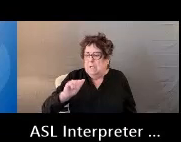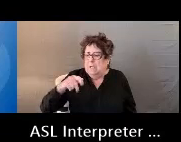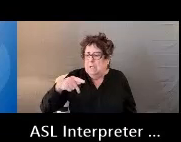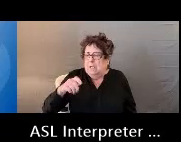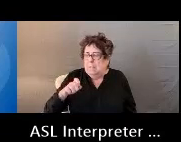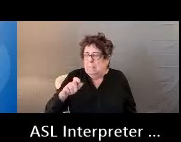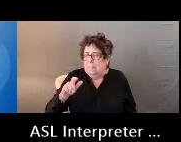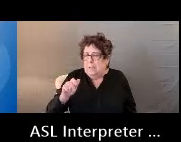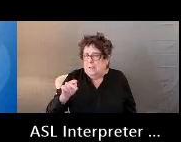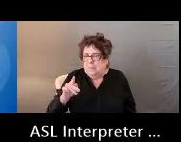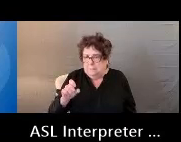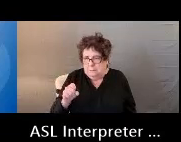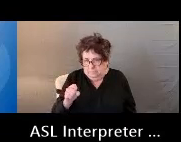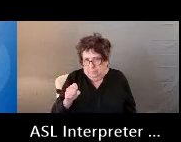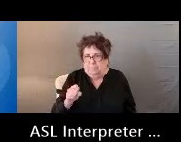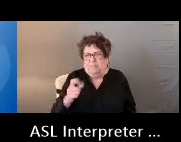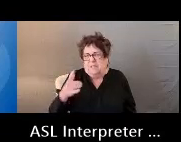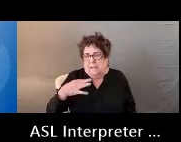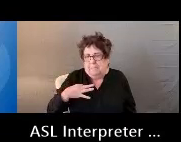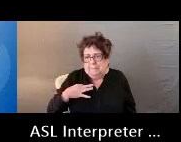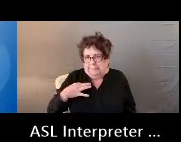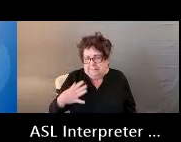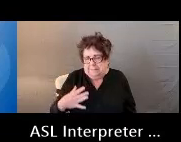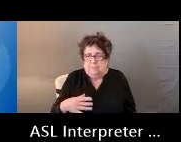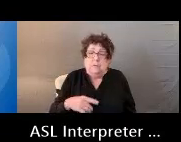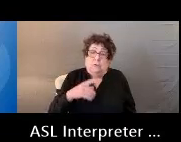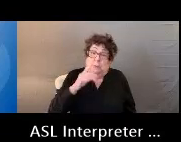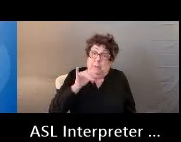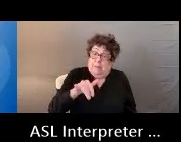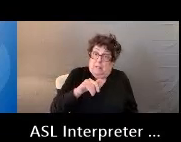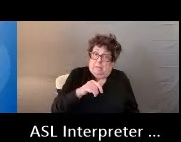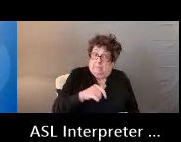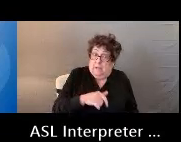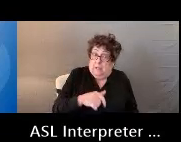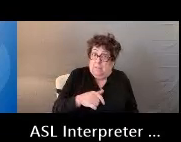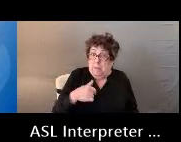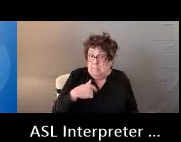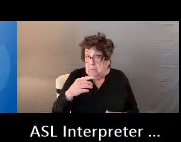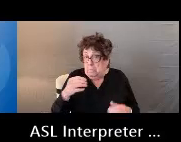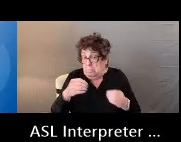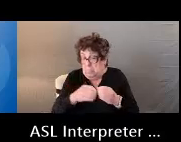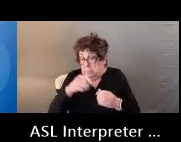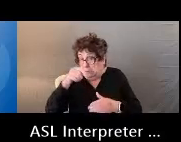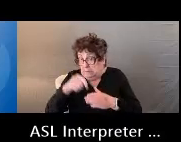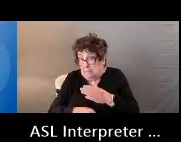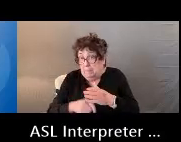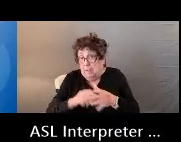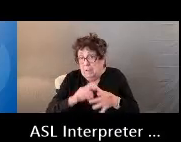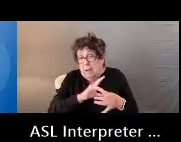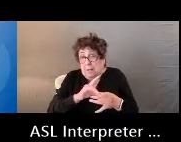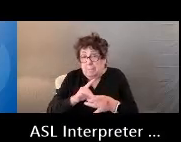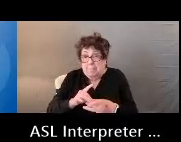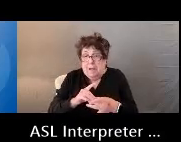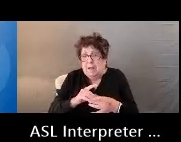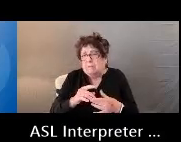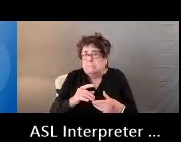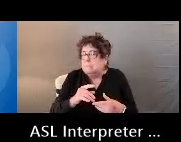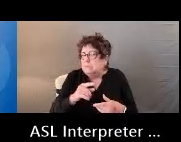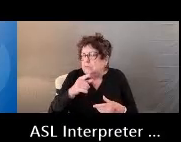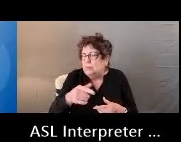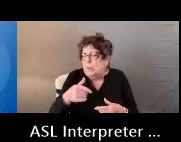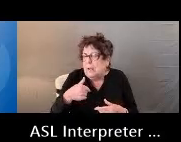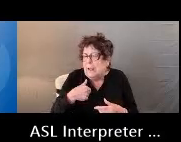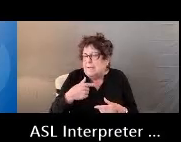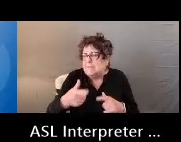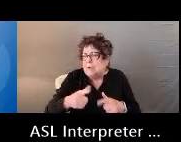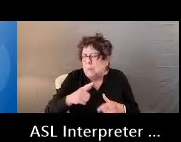depth with questions about, okay, so if you have interactions with members, how are those interactions are currently being done with those